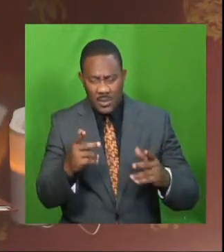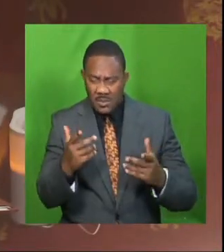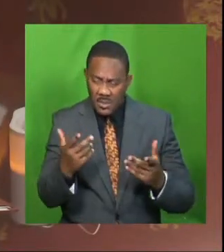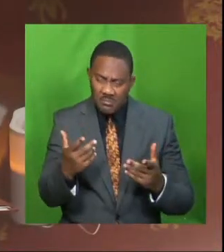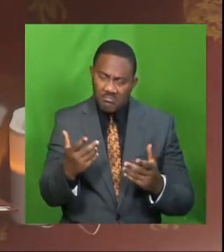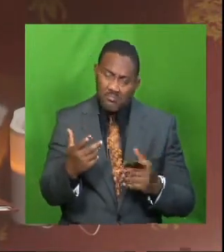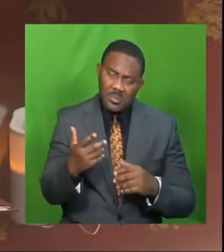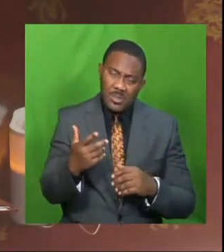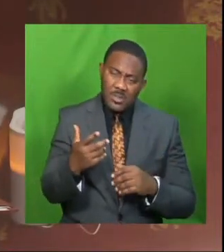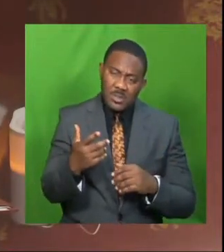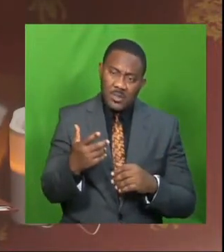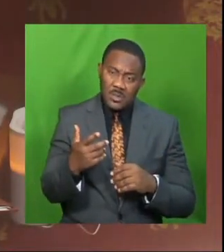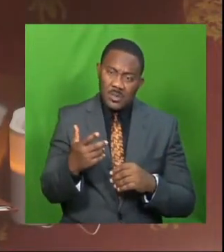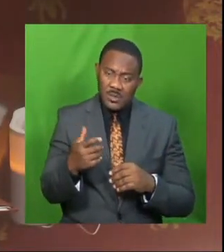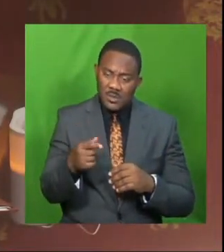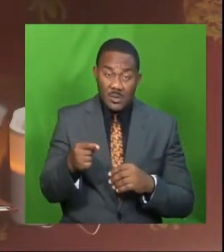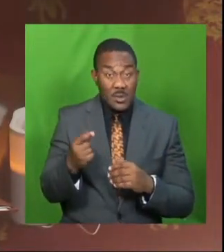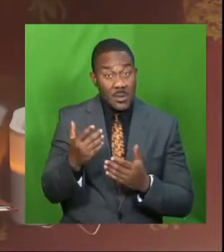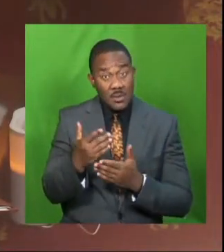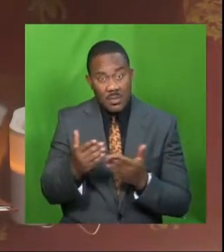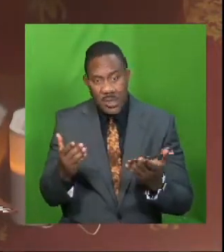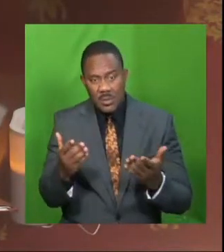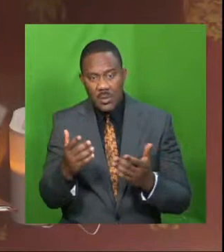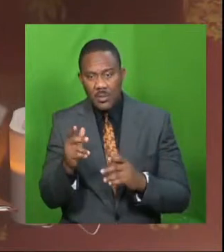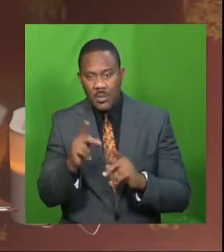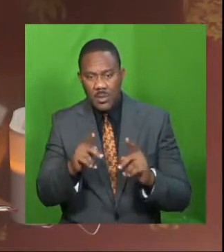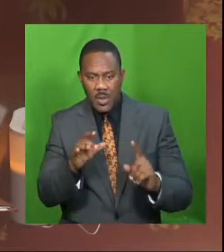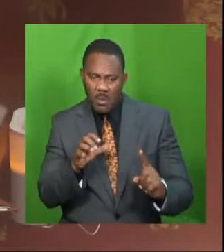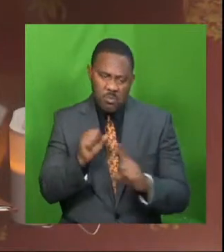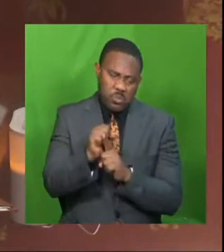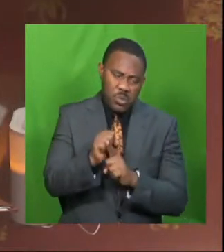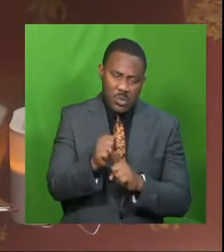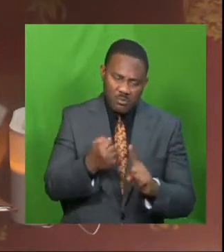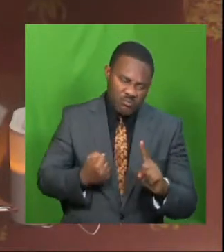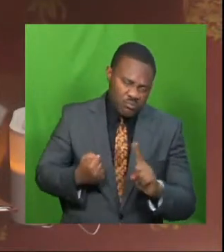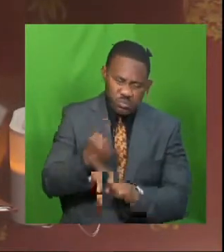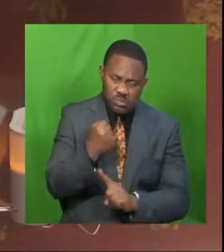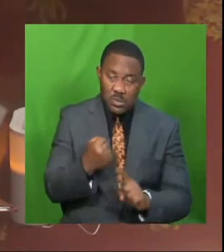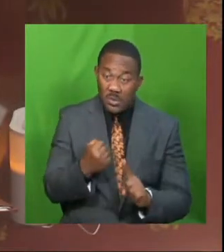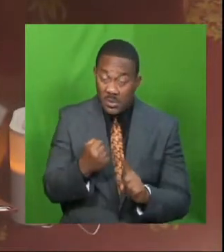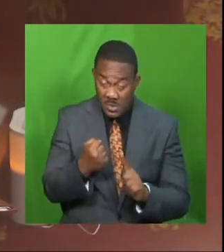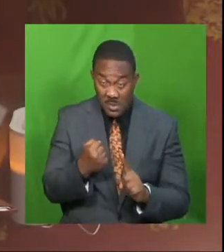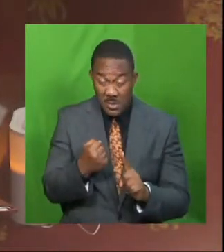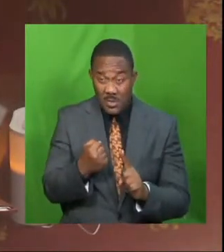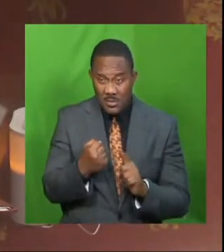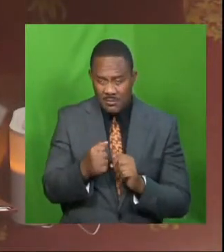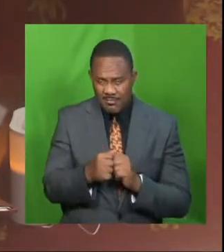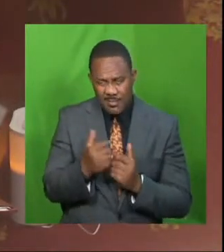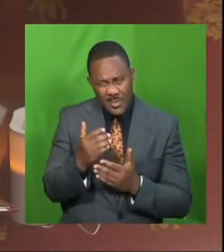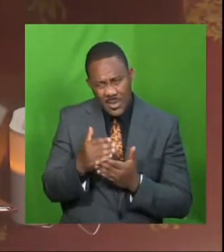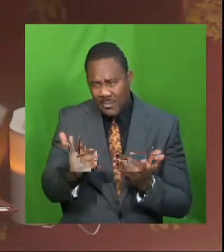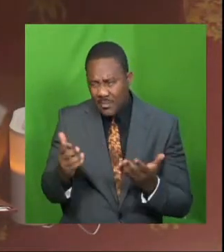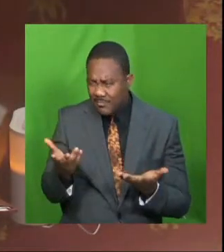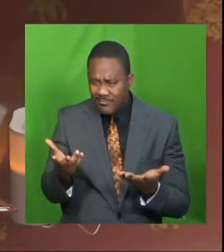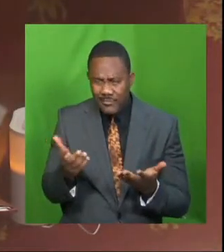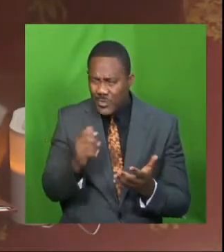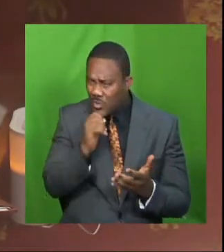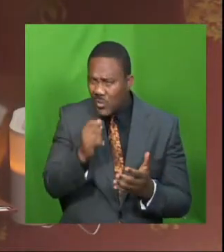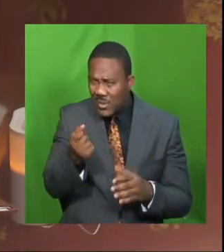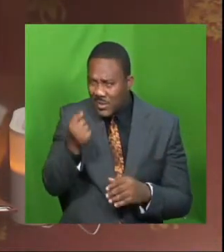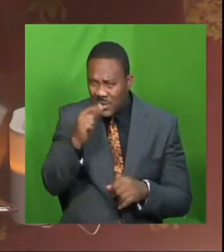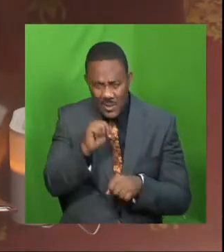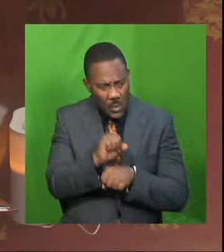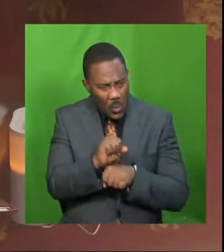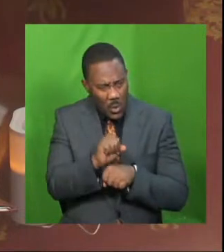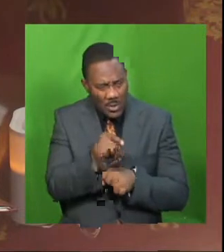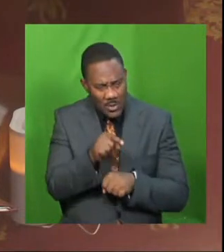sometimes the attacks on journalists are perpetrated by non-state actors who have respectfully some very limited understanding of the role